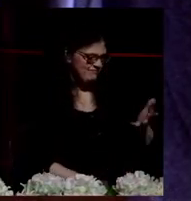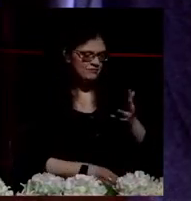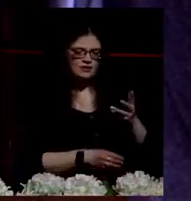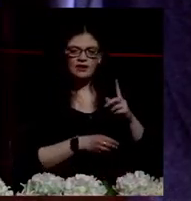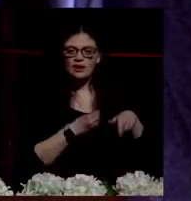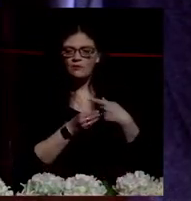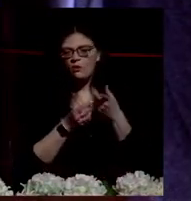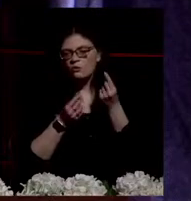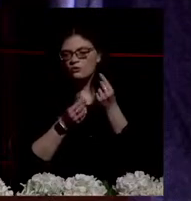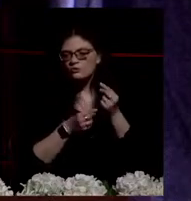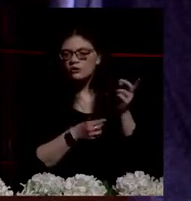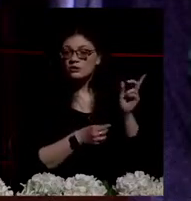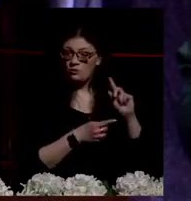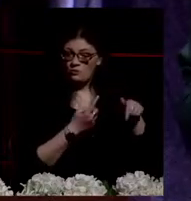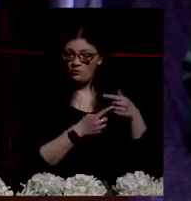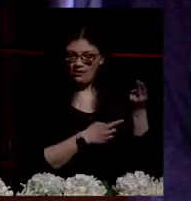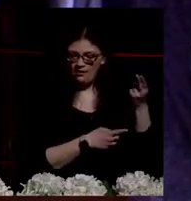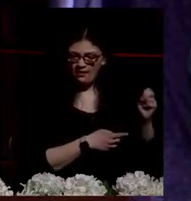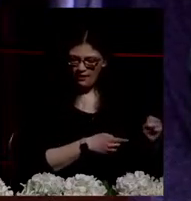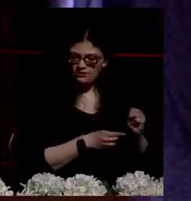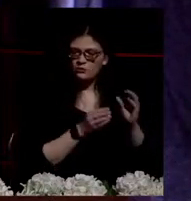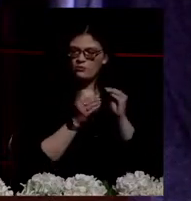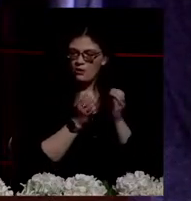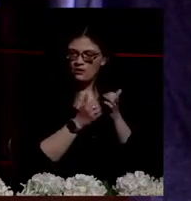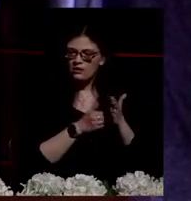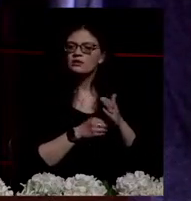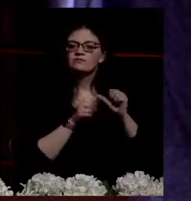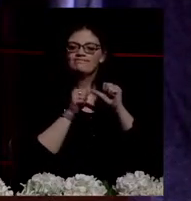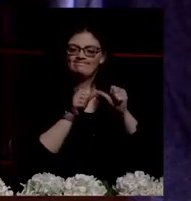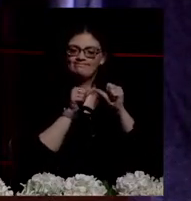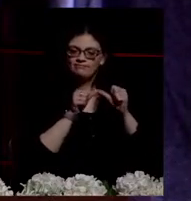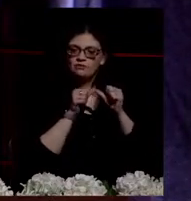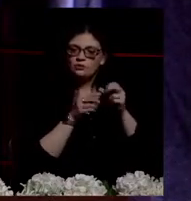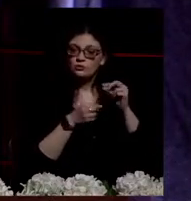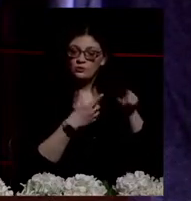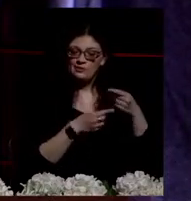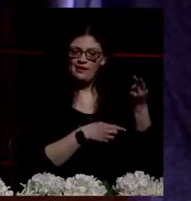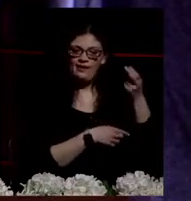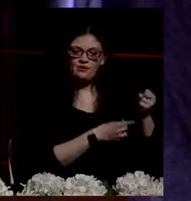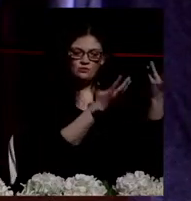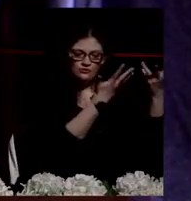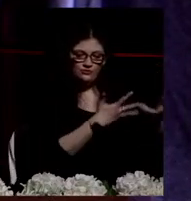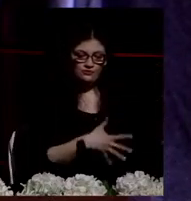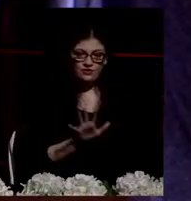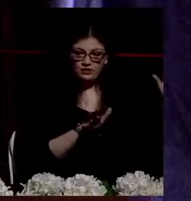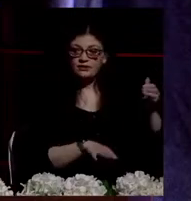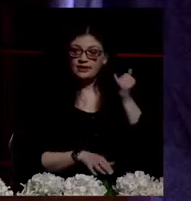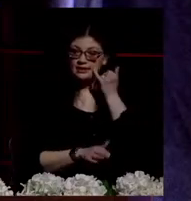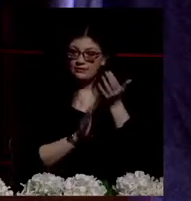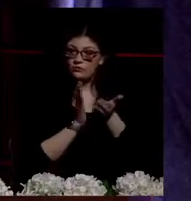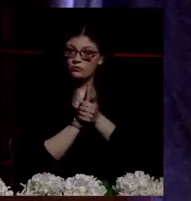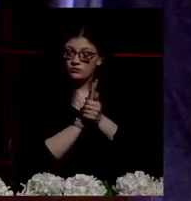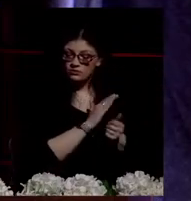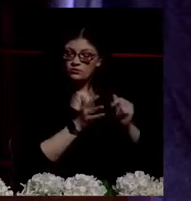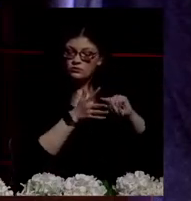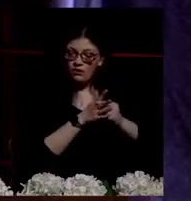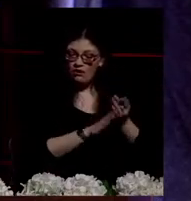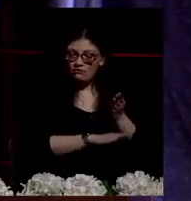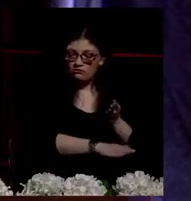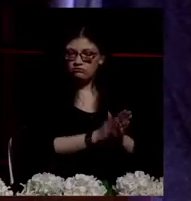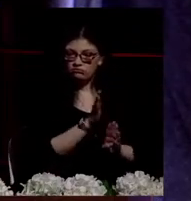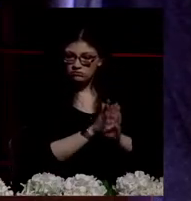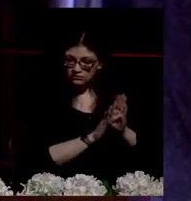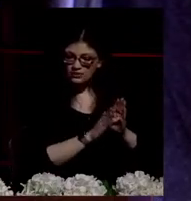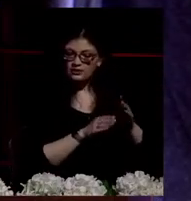high school and more about the things you kept doing when high school ended. If you have a skill you started developing in your time